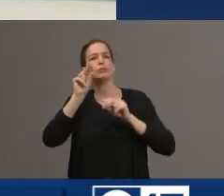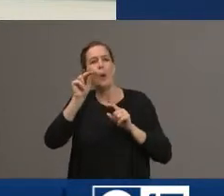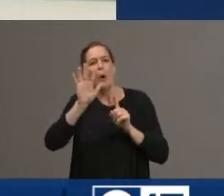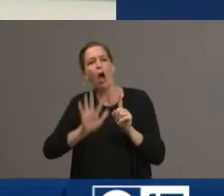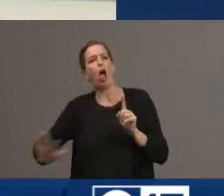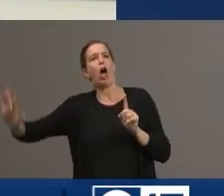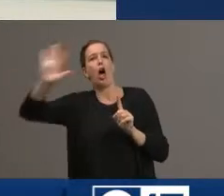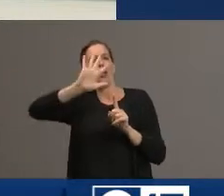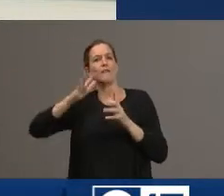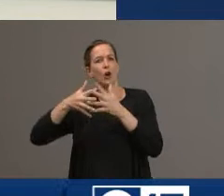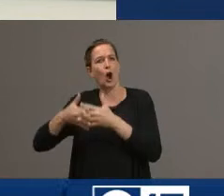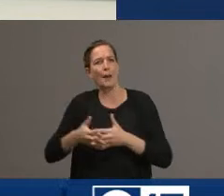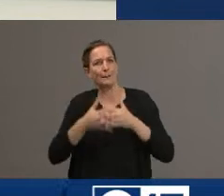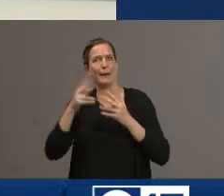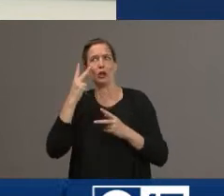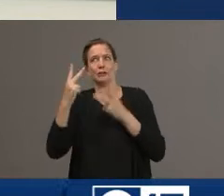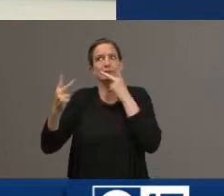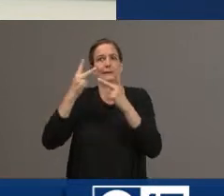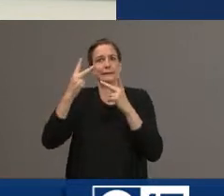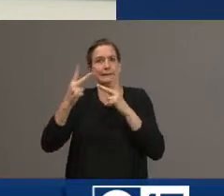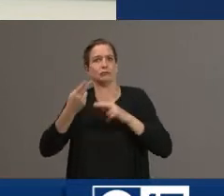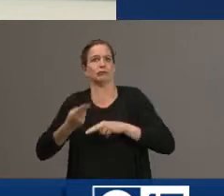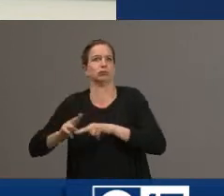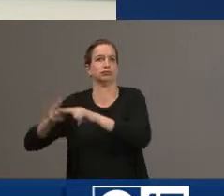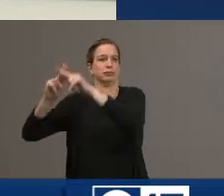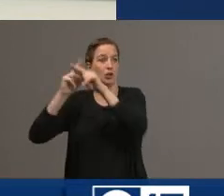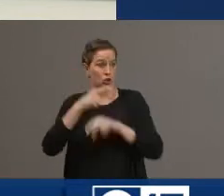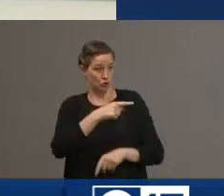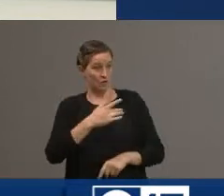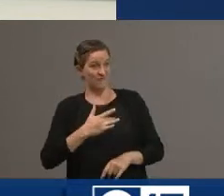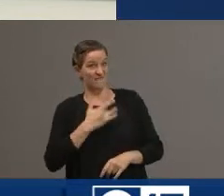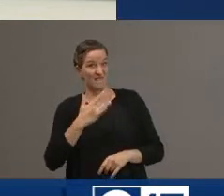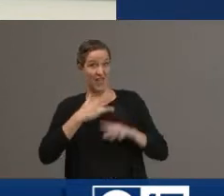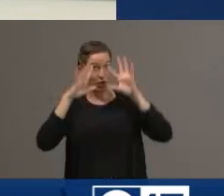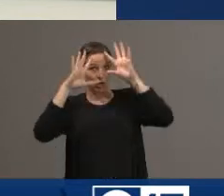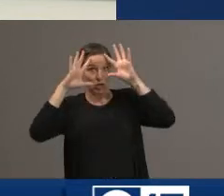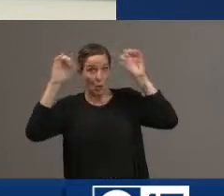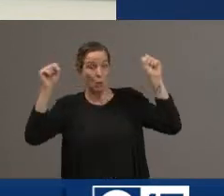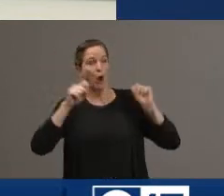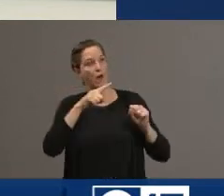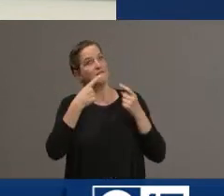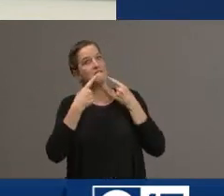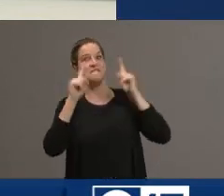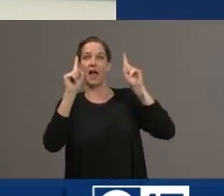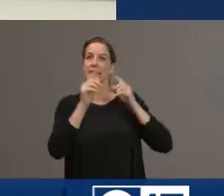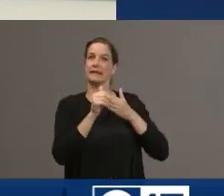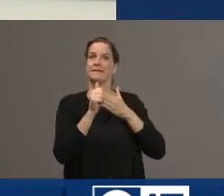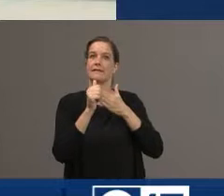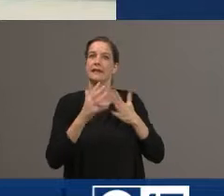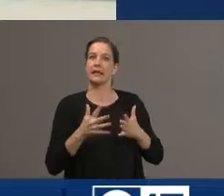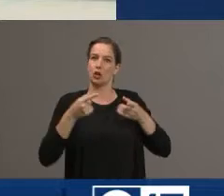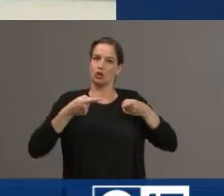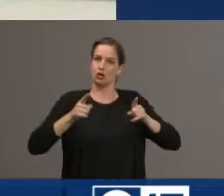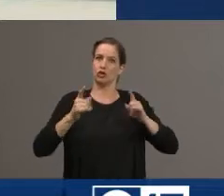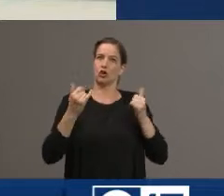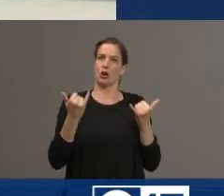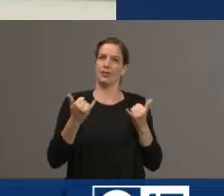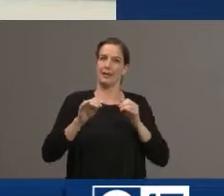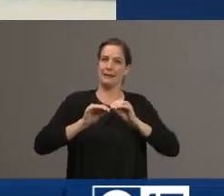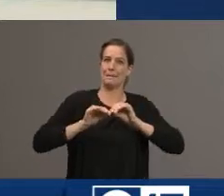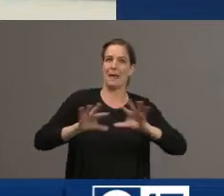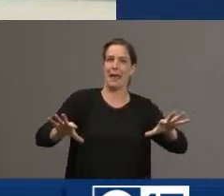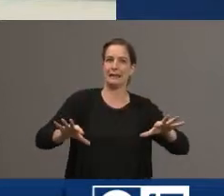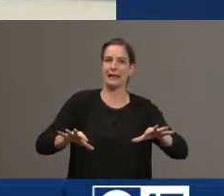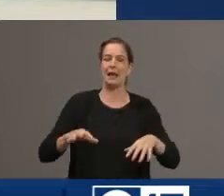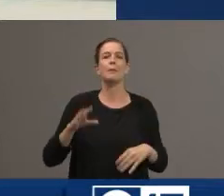increase. Do you think he's provided effective leadership in dealing with this pandemic? Do you trust him moving forward? After all, he did say he